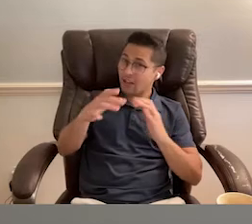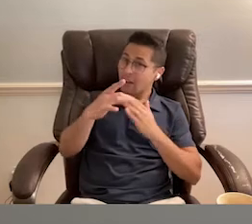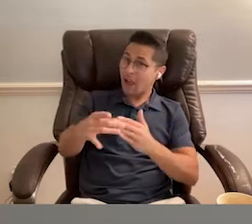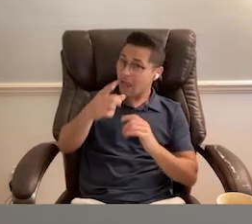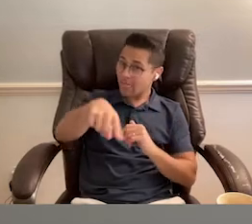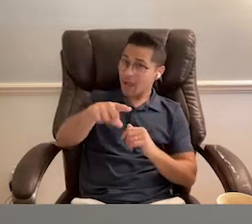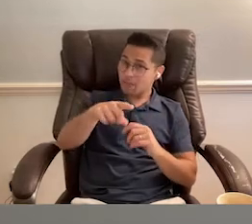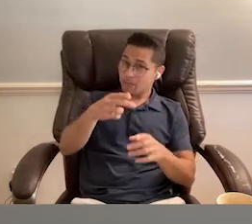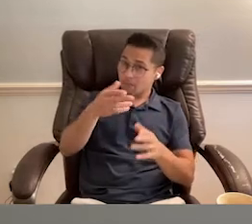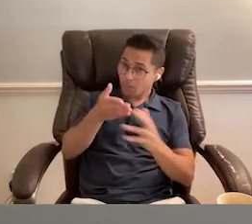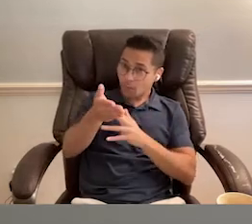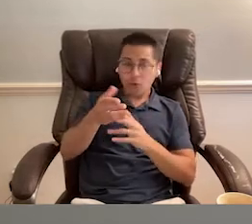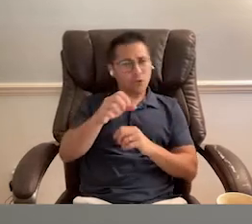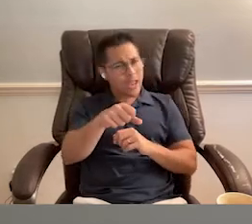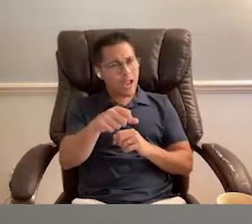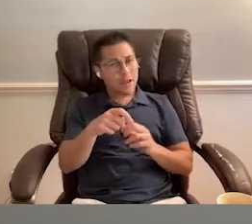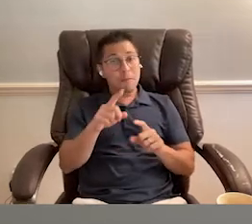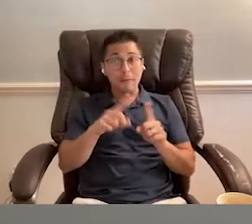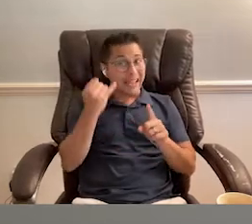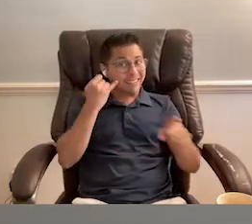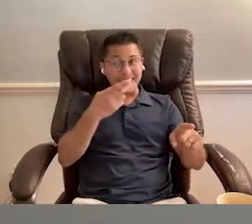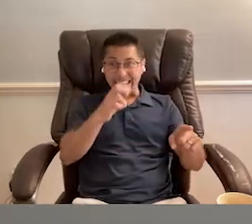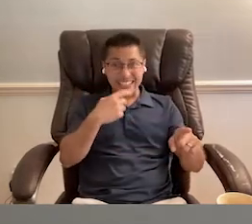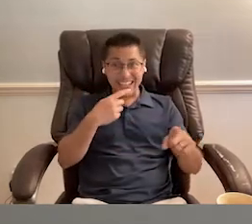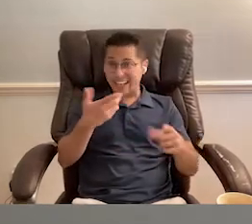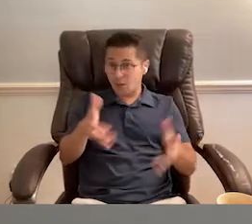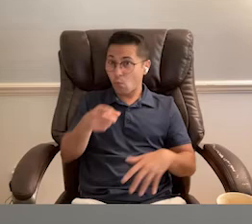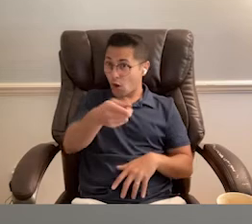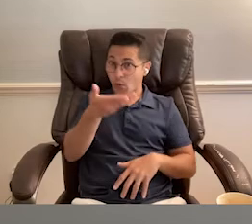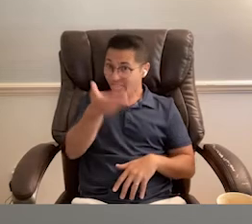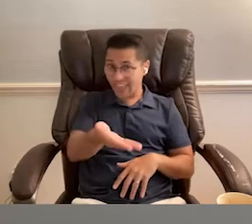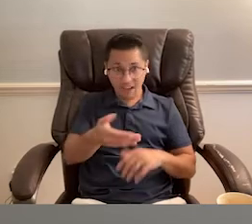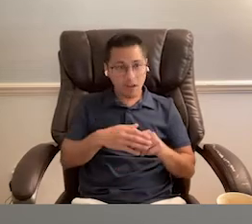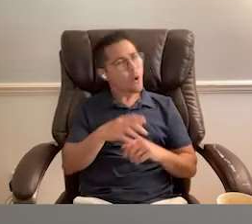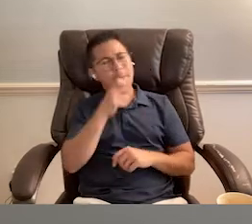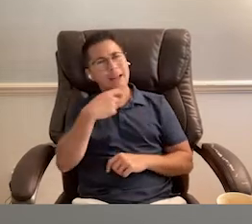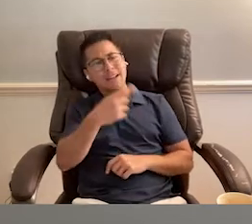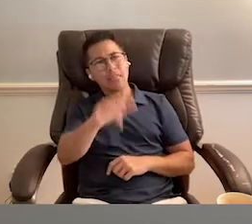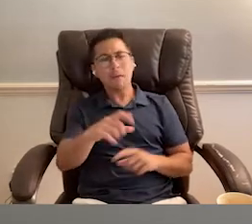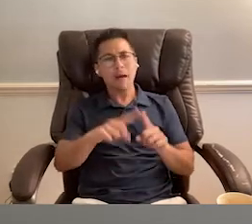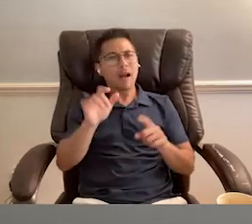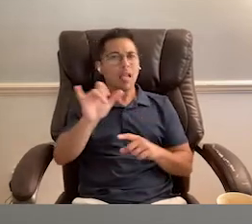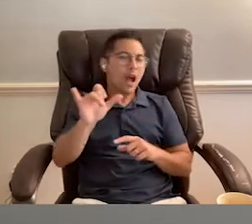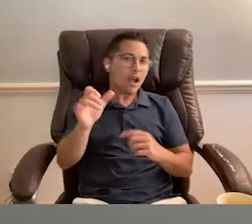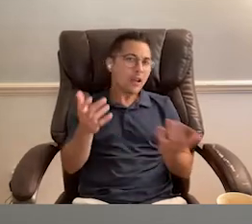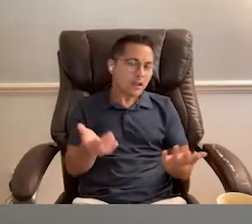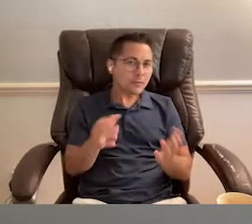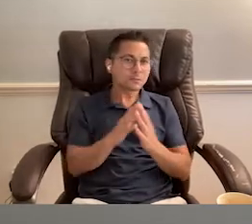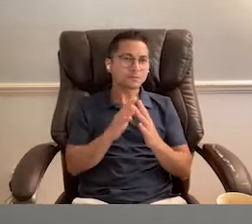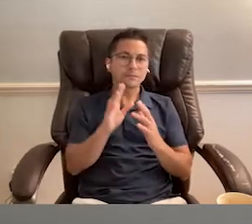their You college can still process. attend there, but if he says he doesn't want you there, then. No, I'm not saying that, but I'm saying like as far as